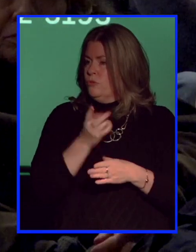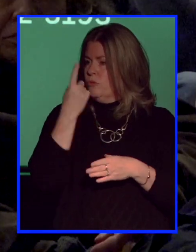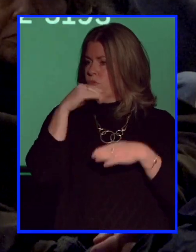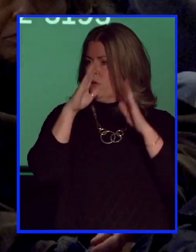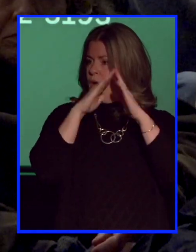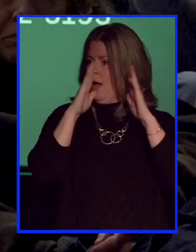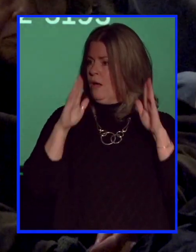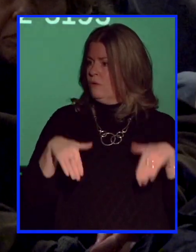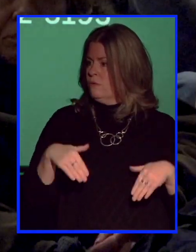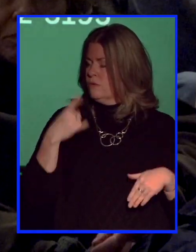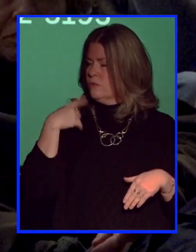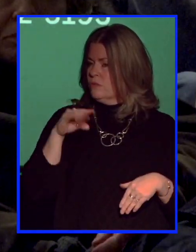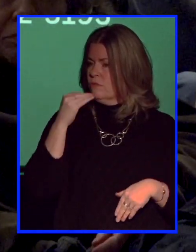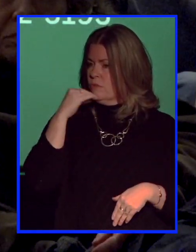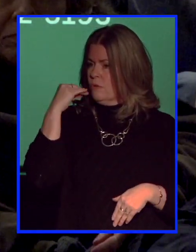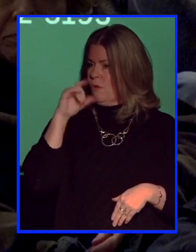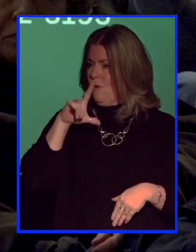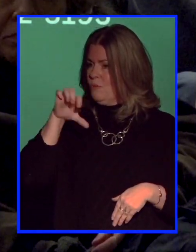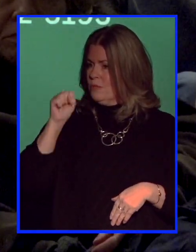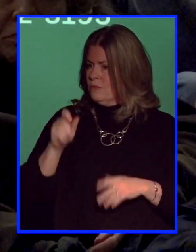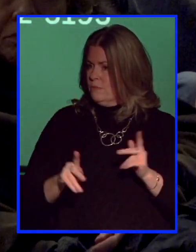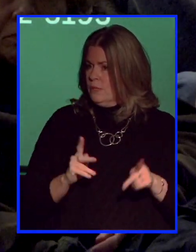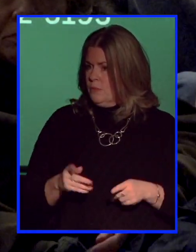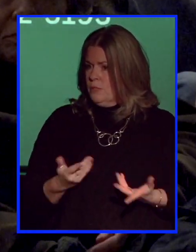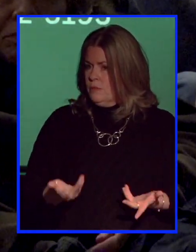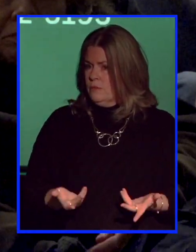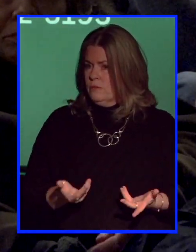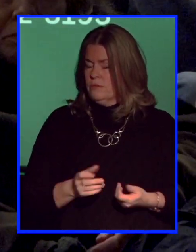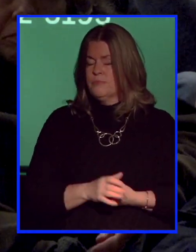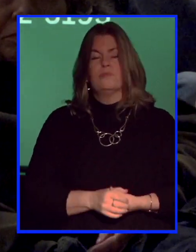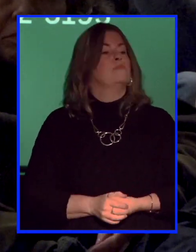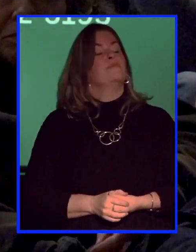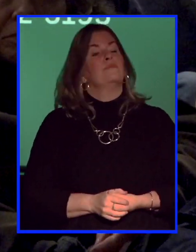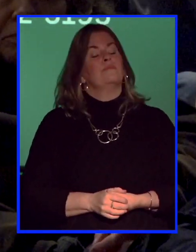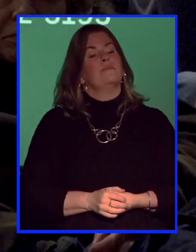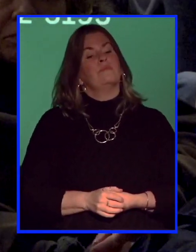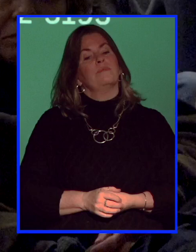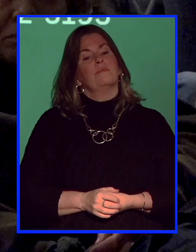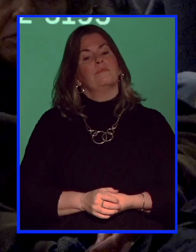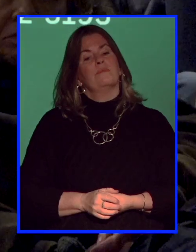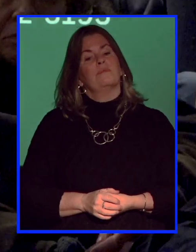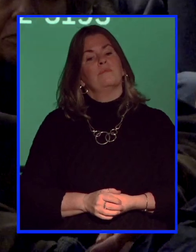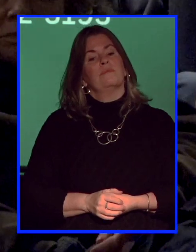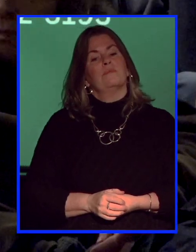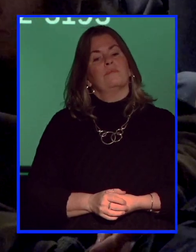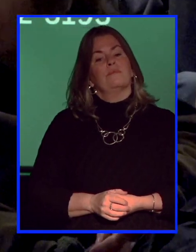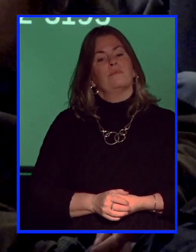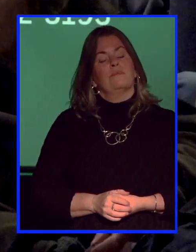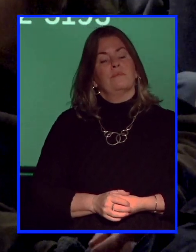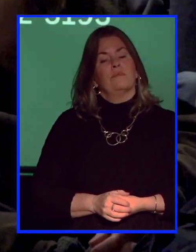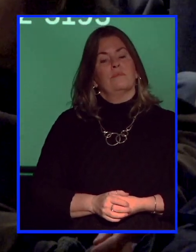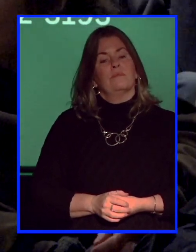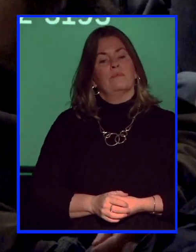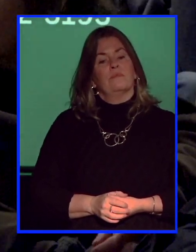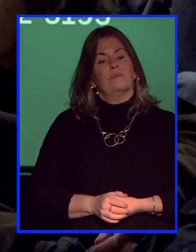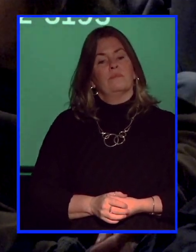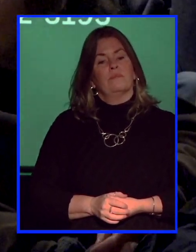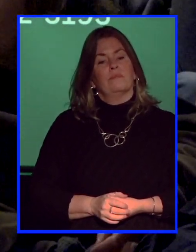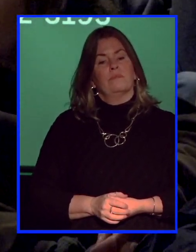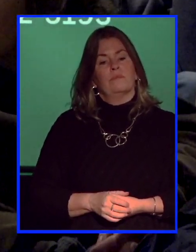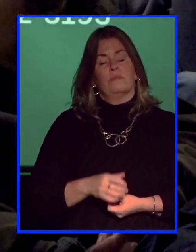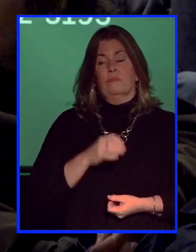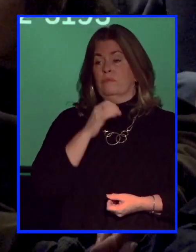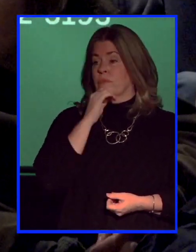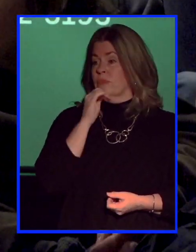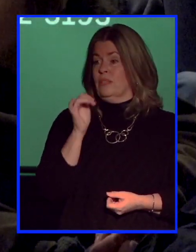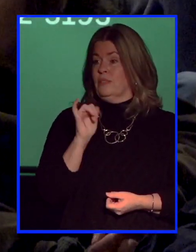housing for homeless people. And, you know, it's not that I didn't try to find the owner of